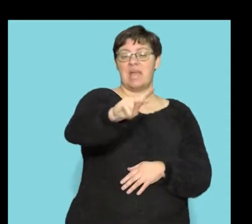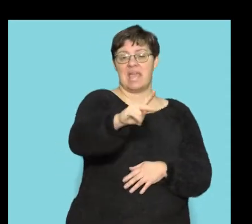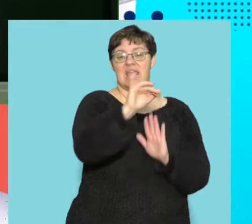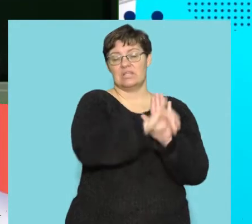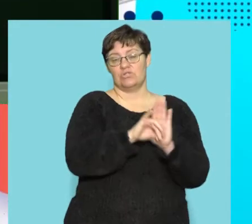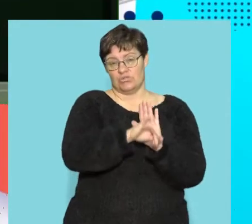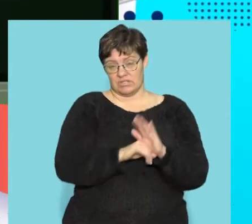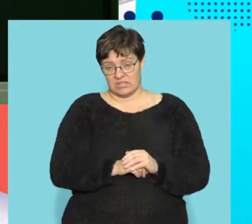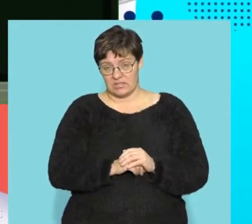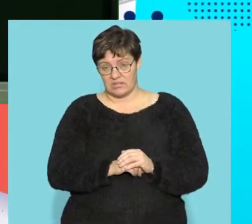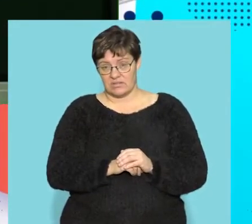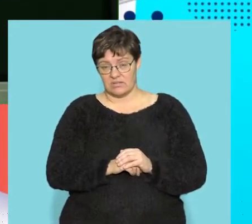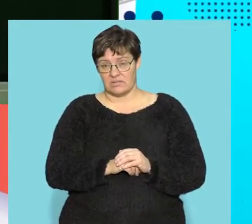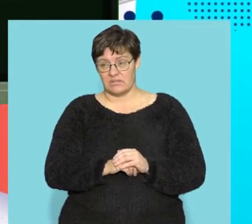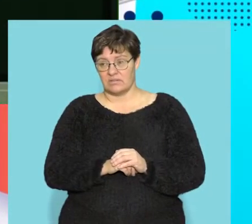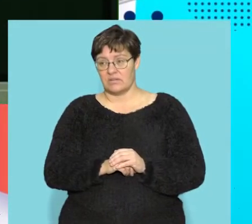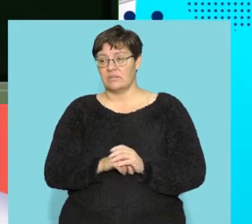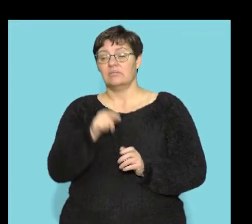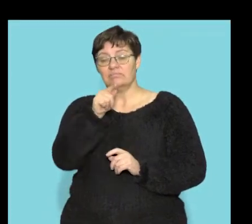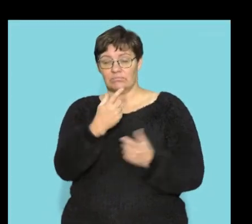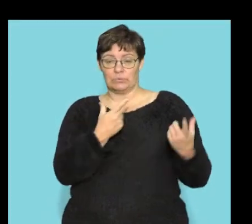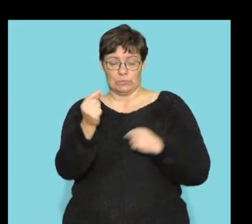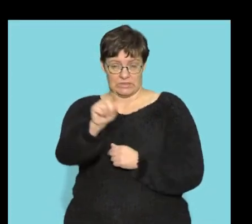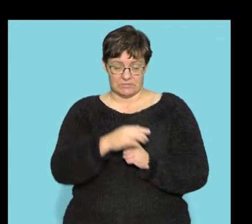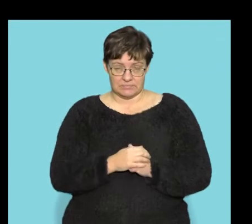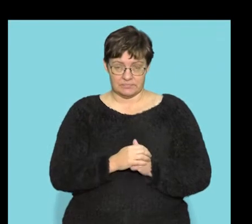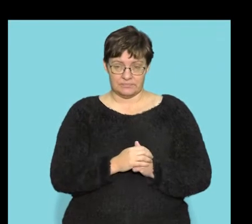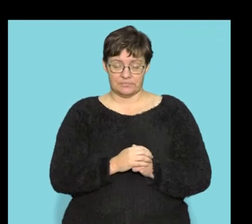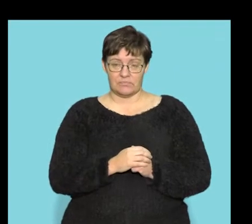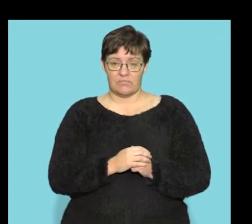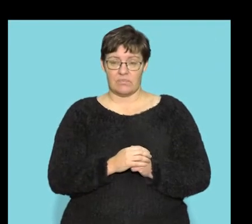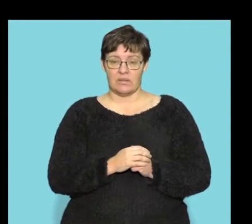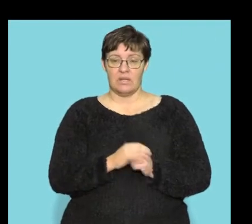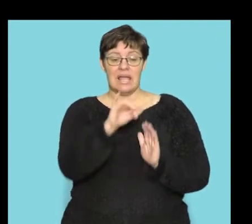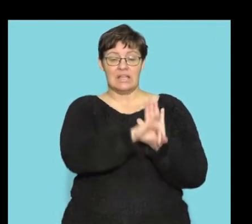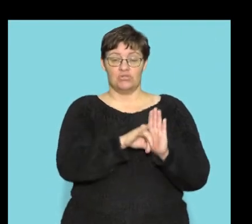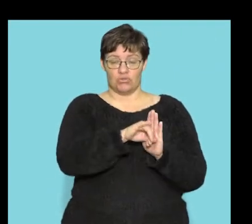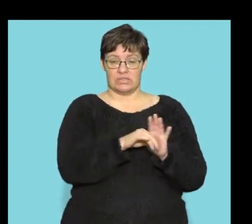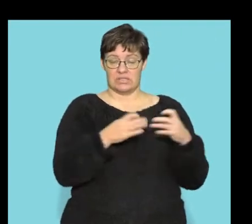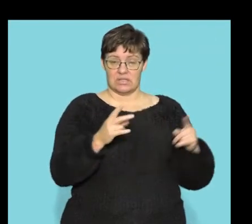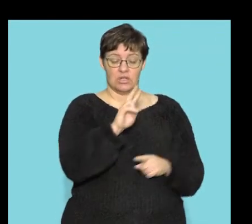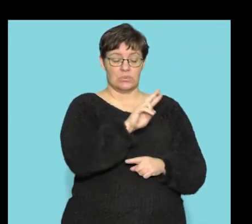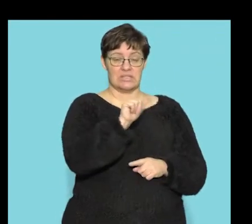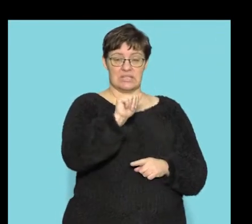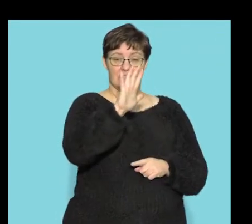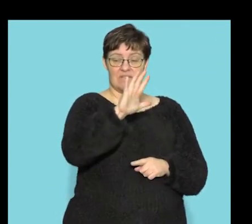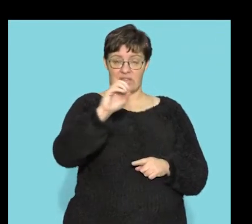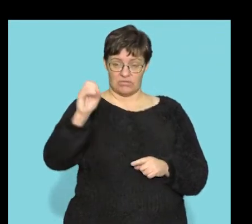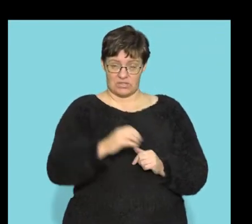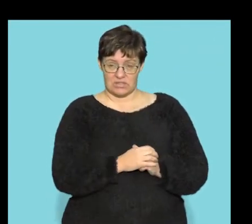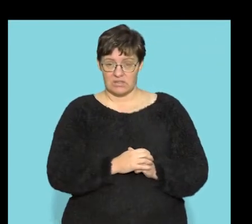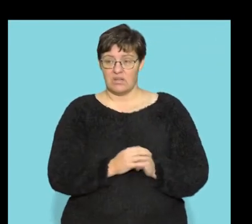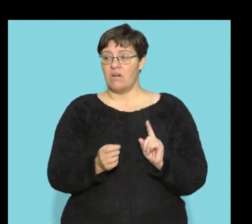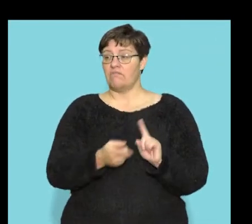insurance. Therefore, this is what we're going to do. Watch. There's my insurance figure, 26,500. From where? From my